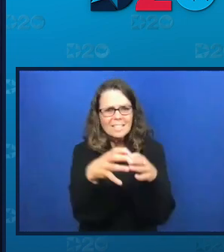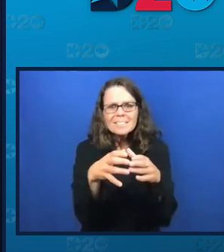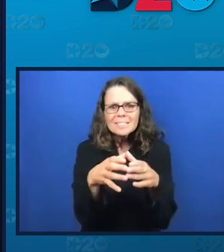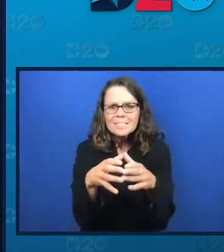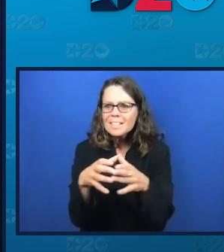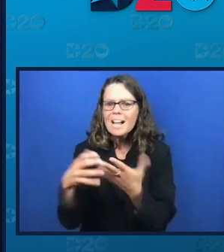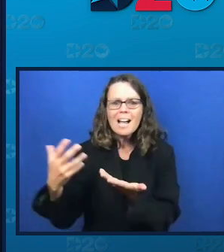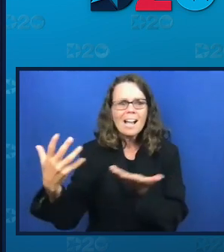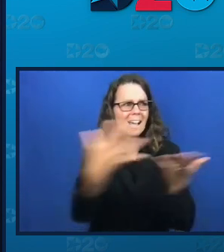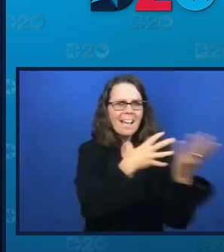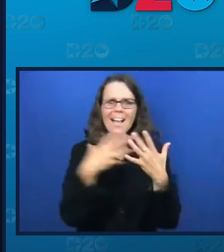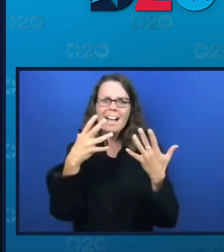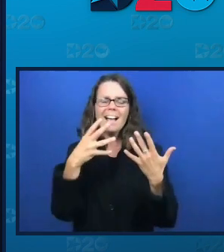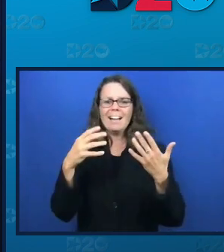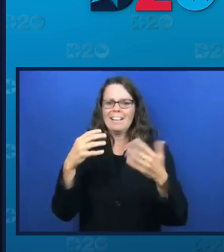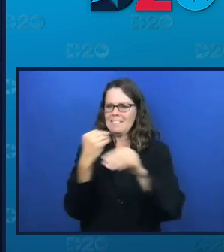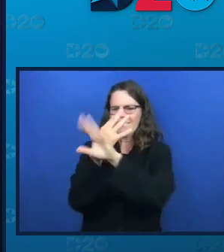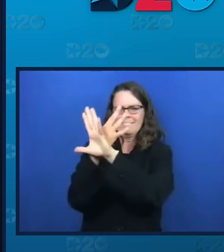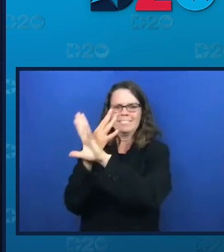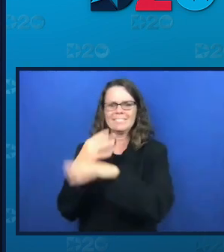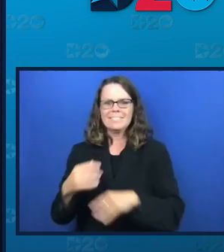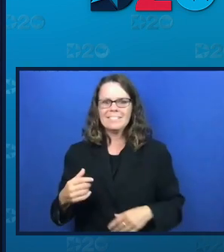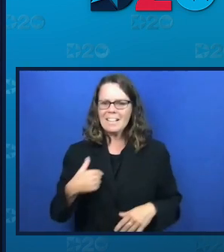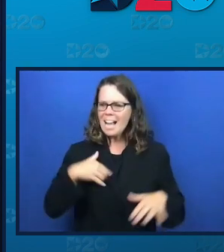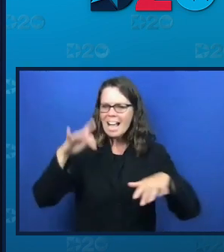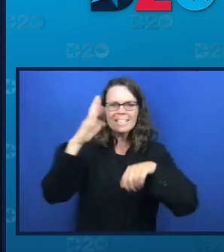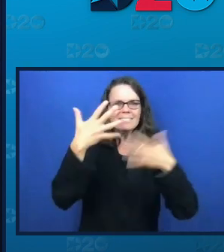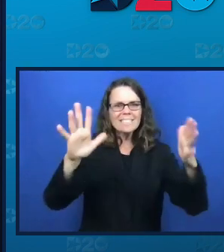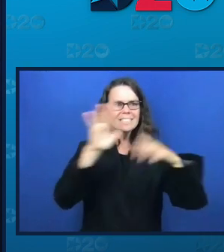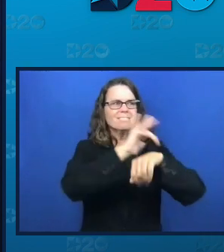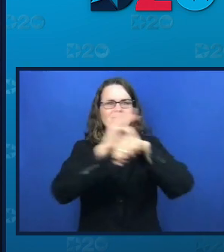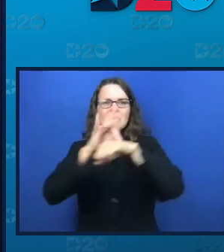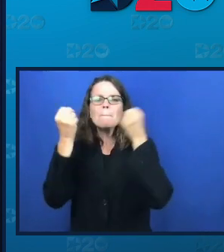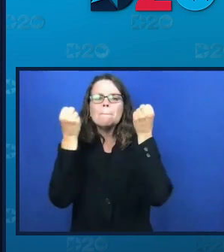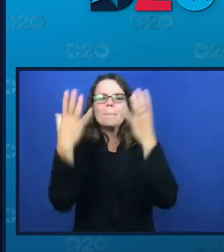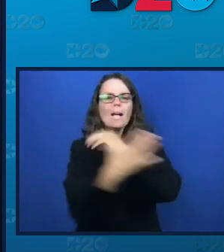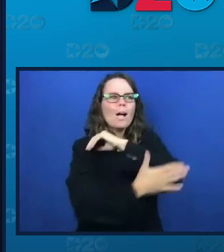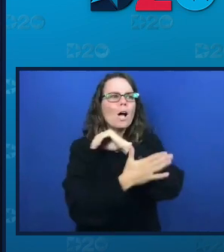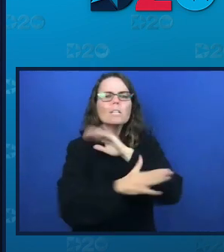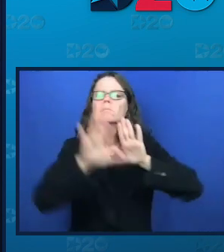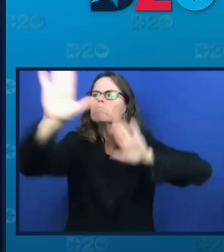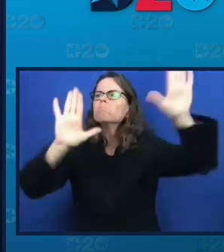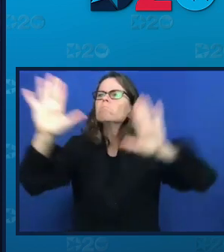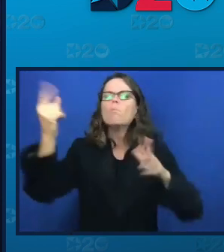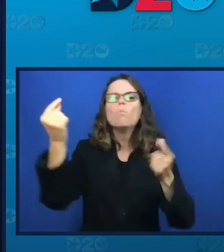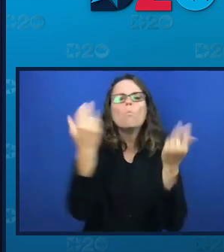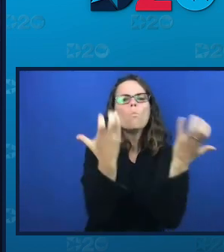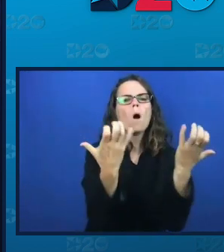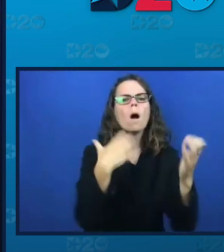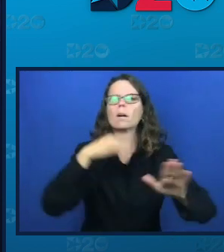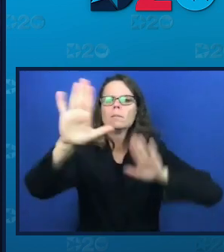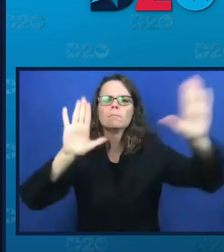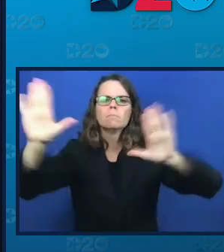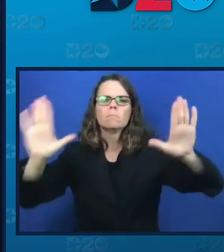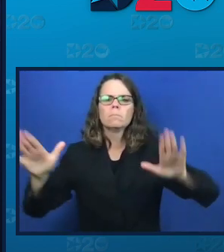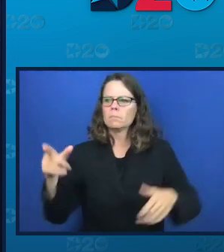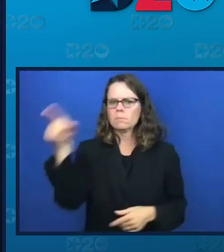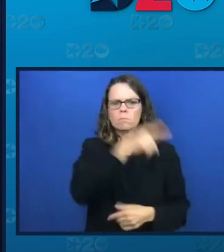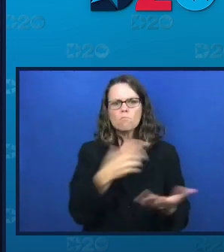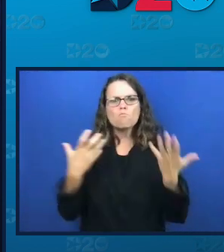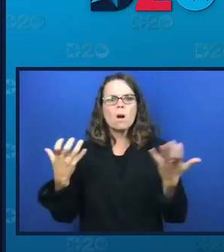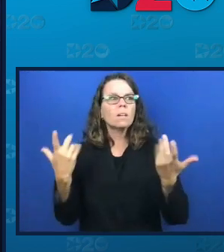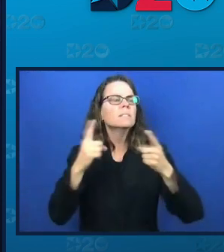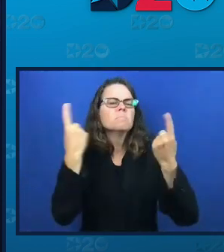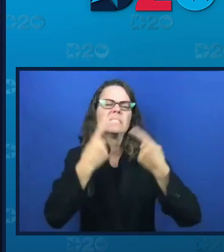traveled all across this country, hearing from real people who are ready for something different, something better. We said